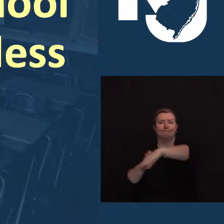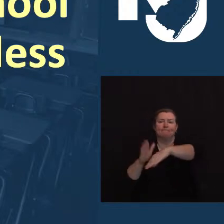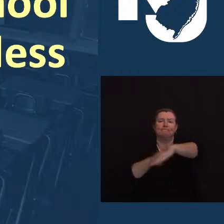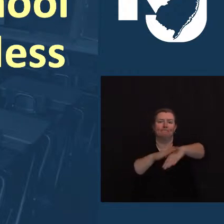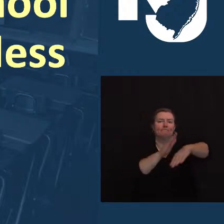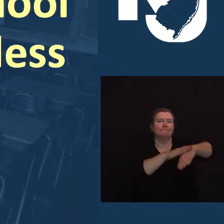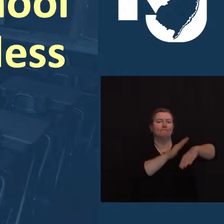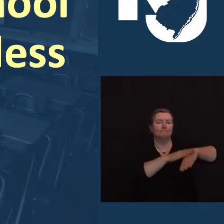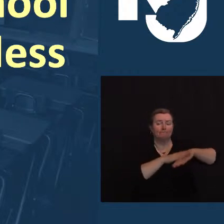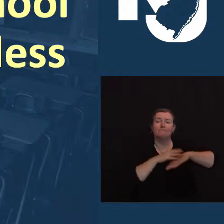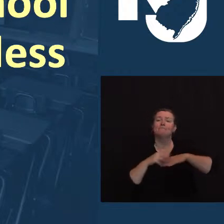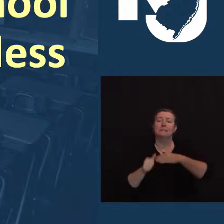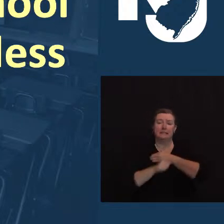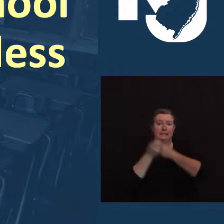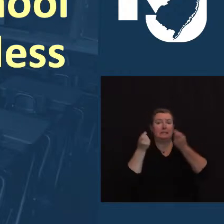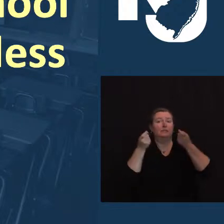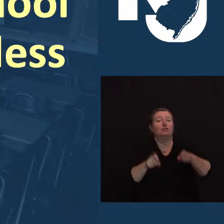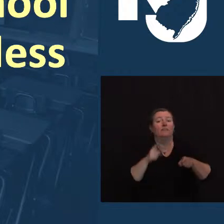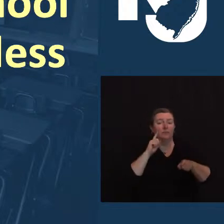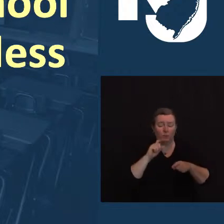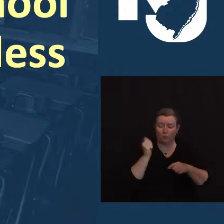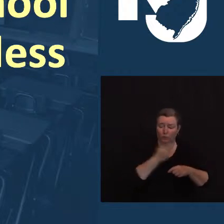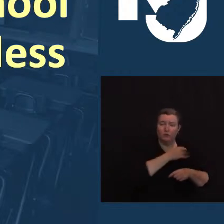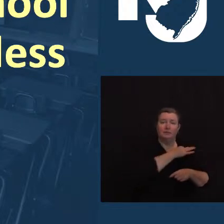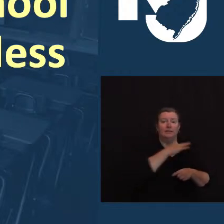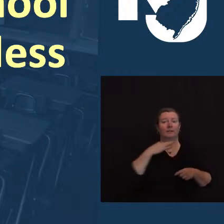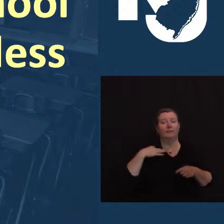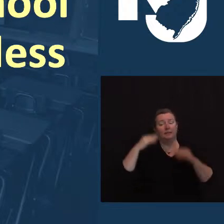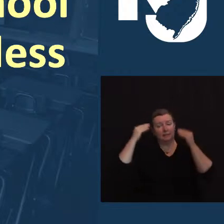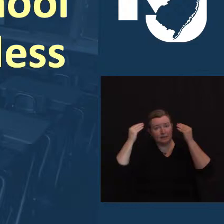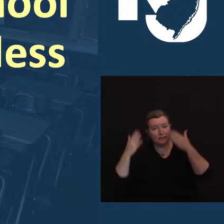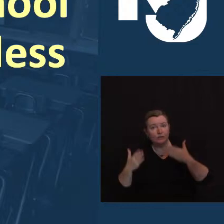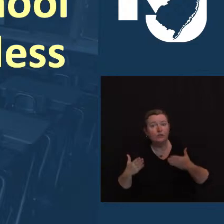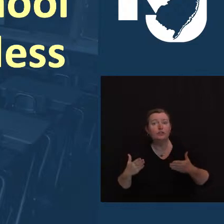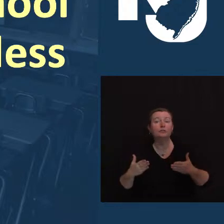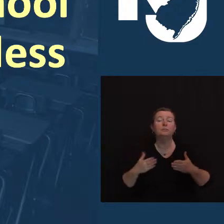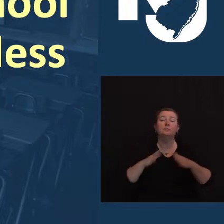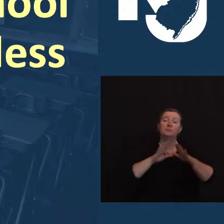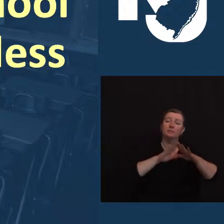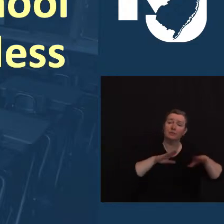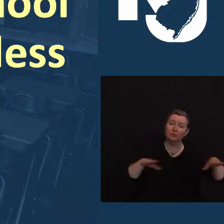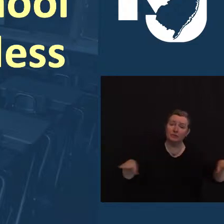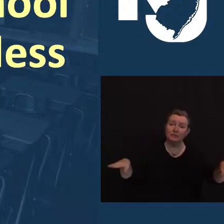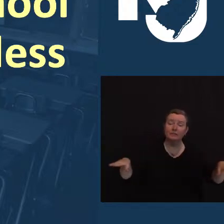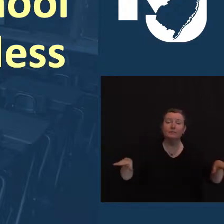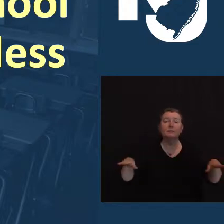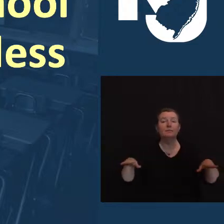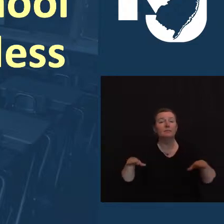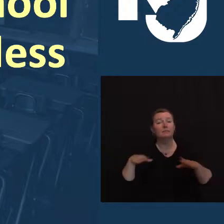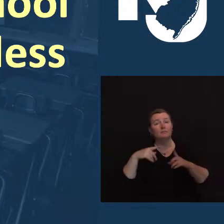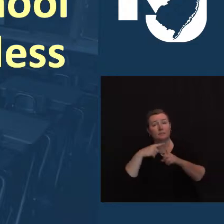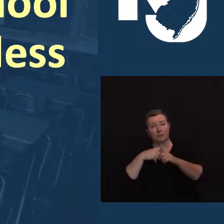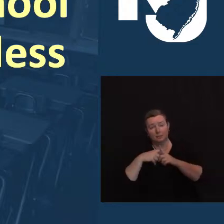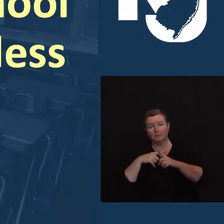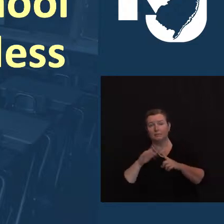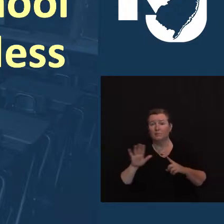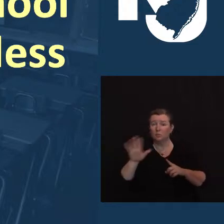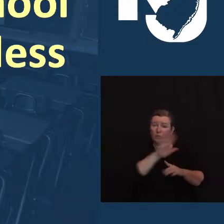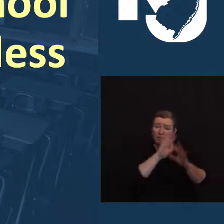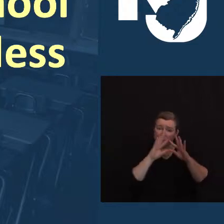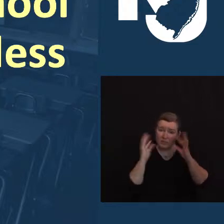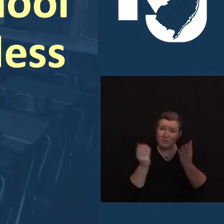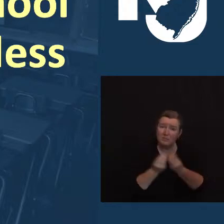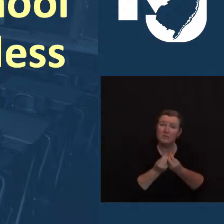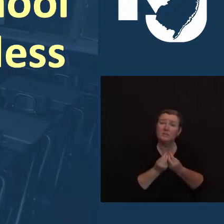and everyone else in your school, plus, by the way, your families, their families, and your communities all at risk.